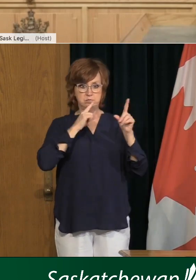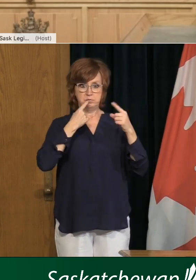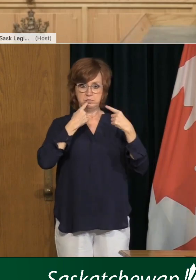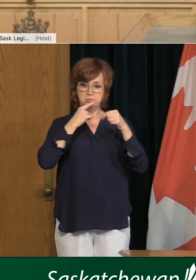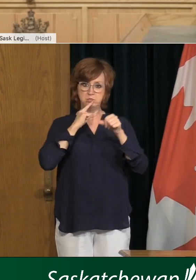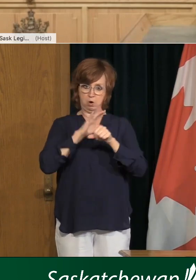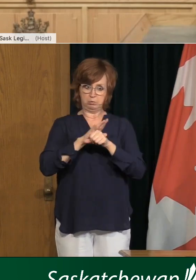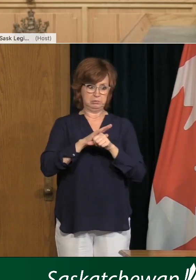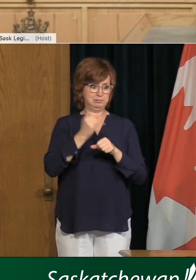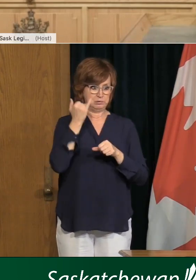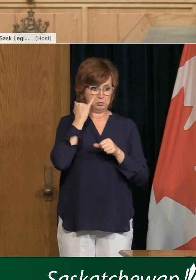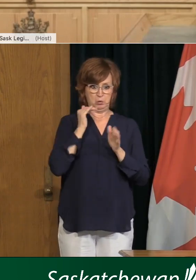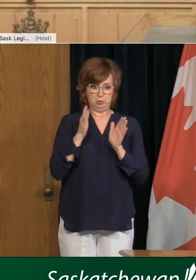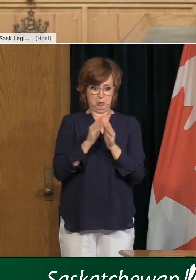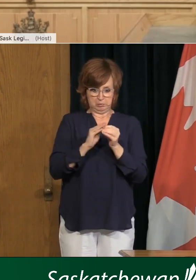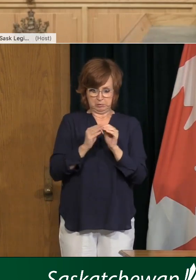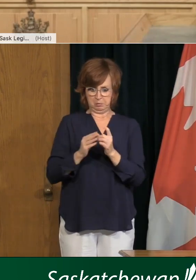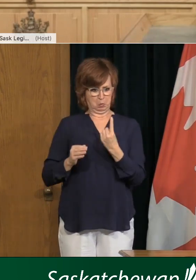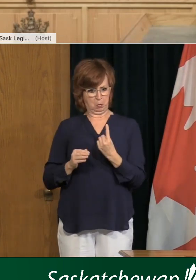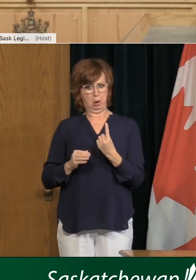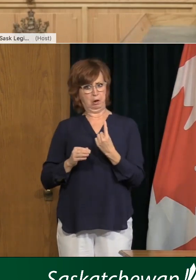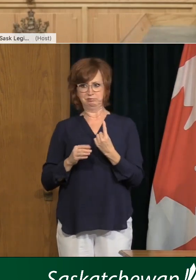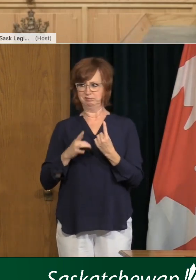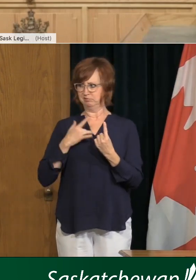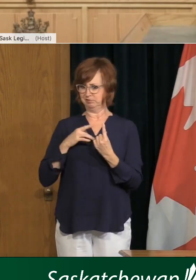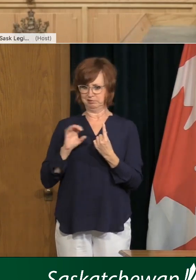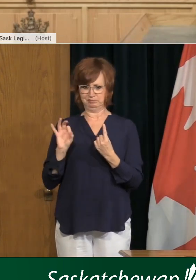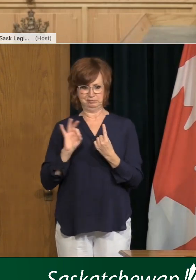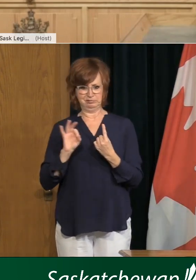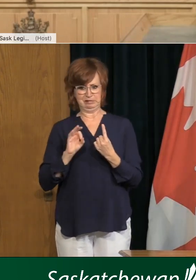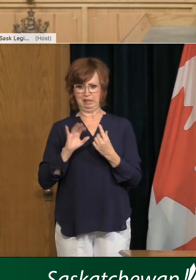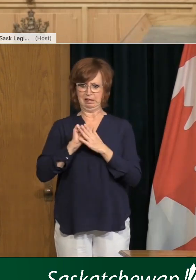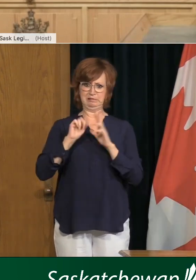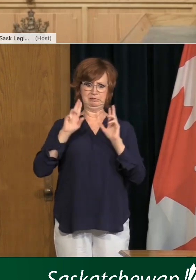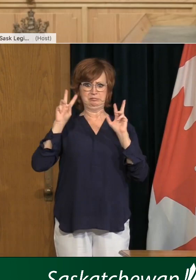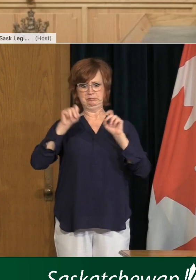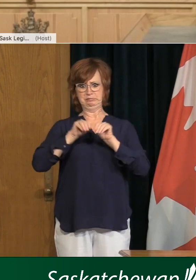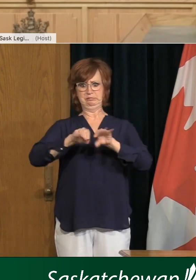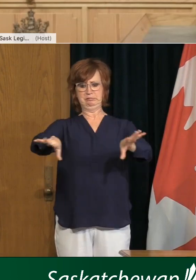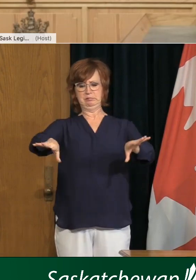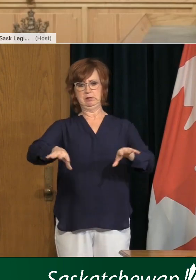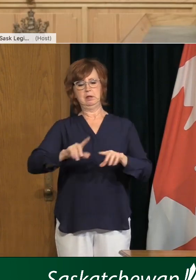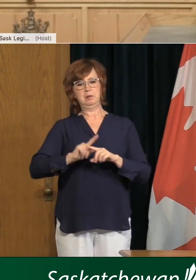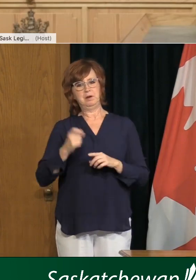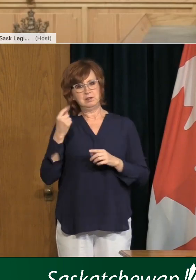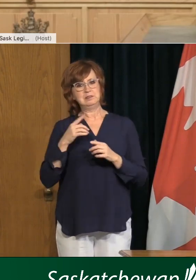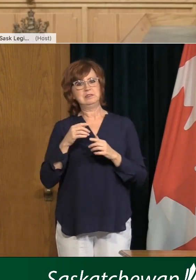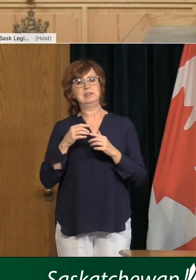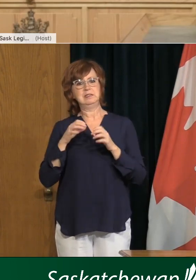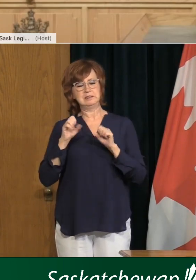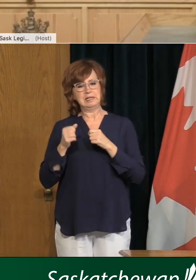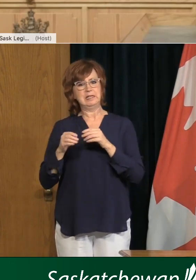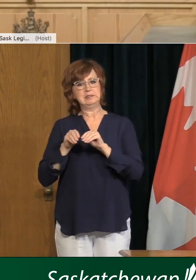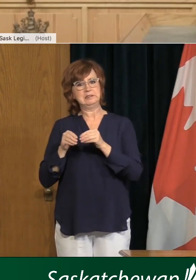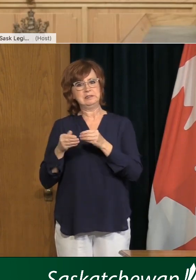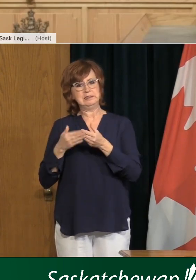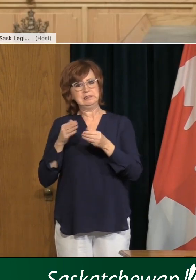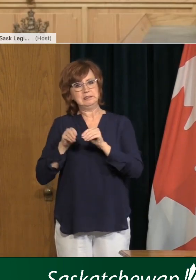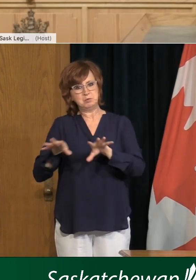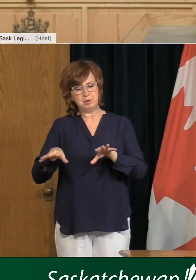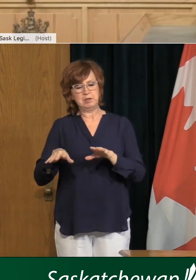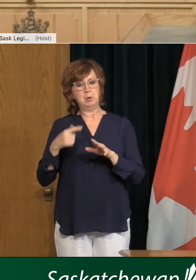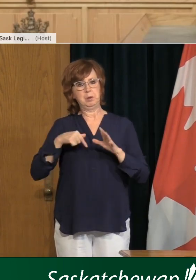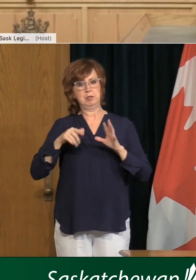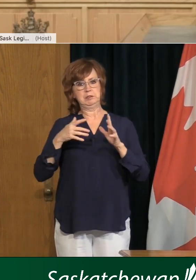by low case numbers as low as 1 confirmed case. Immediate measures are being taken to reduce COVID-19 transmission